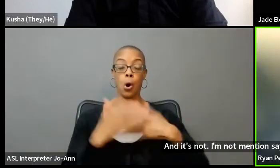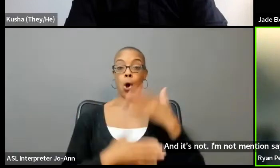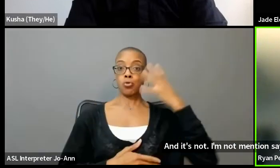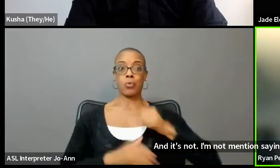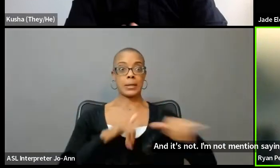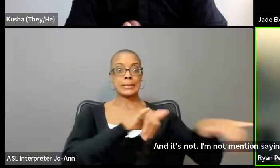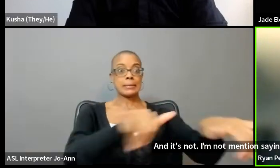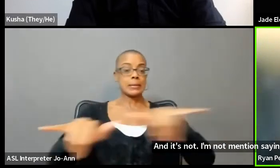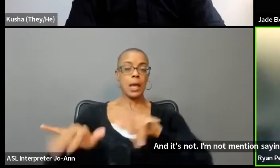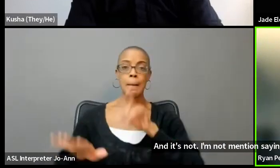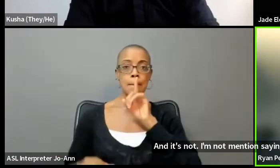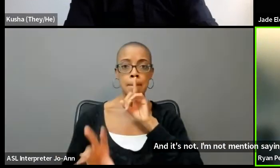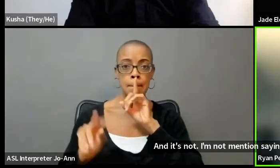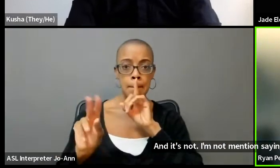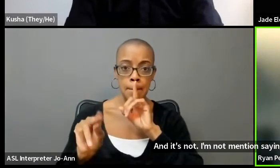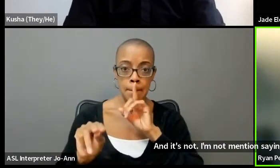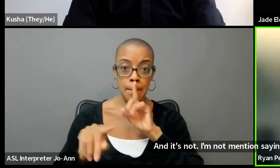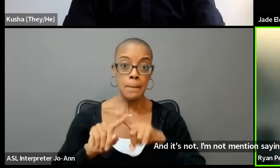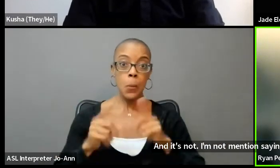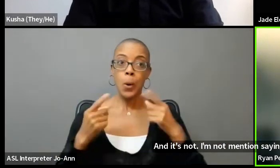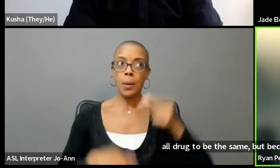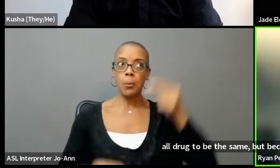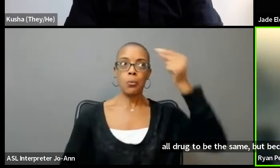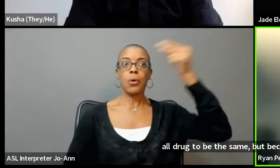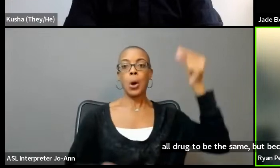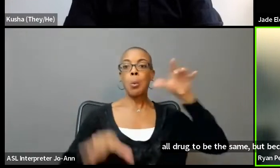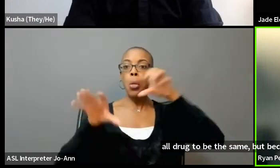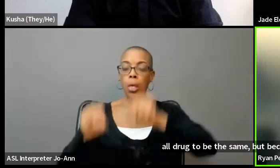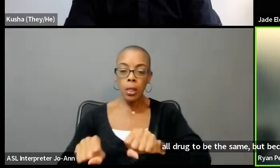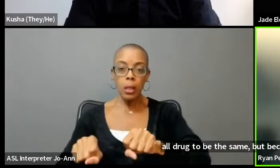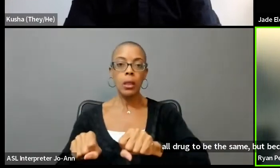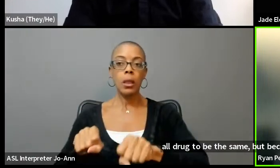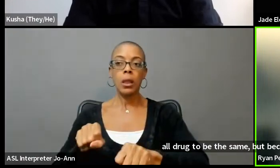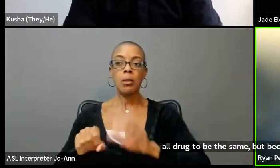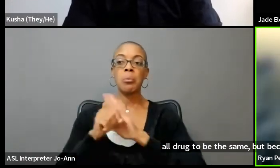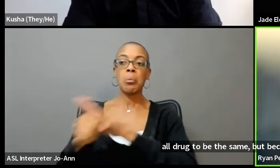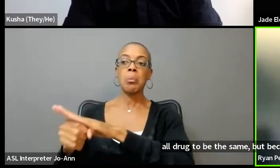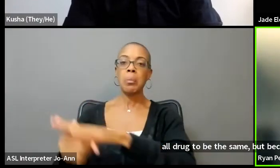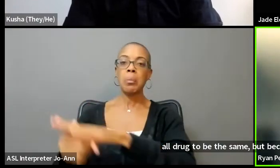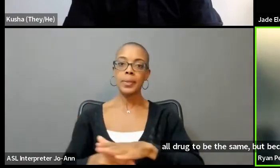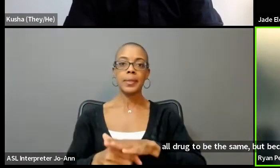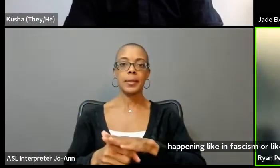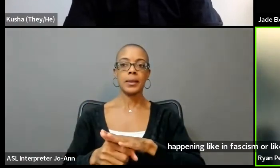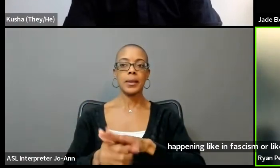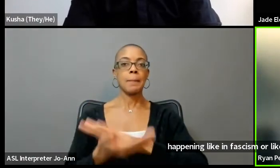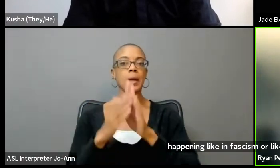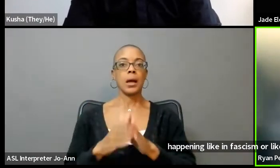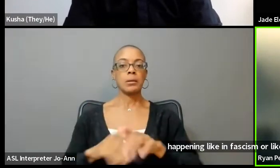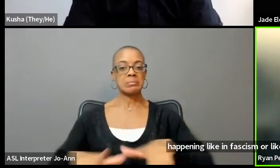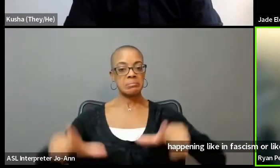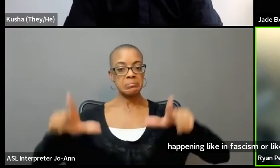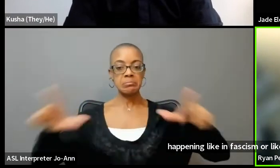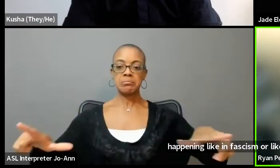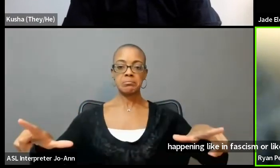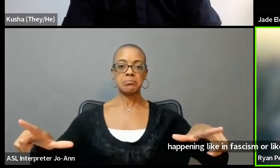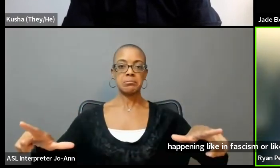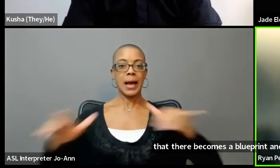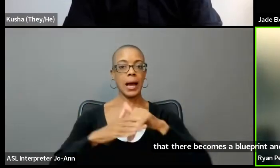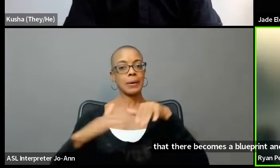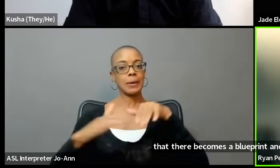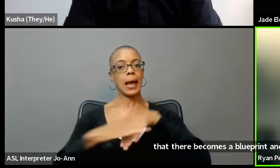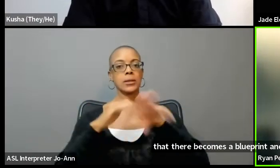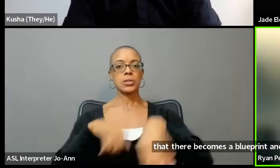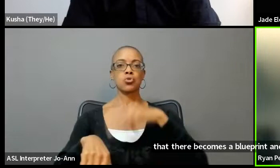what ends up happening, like in fascism or like in nationalism, is that there becomes a blueprint and a template for how to access the normative,